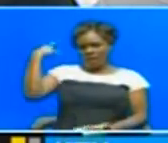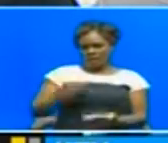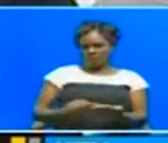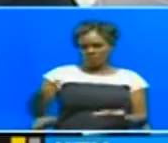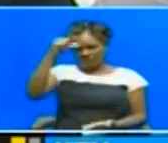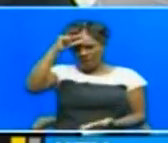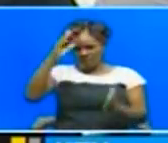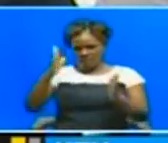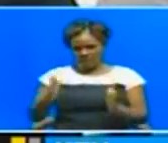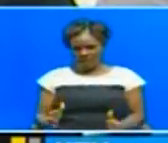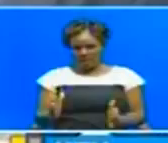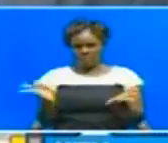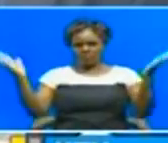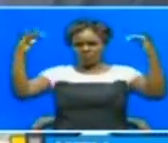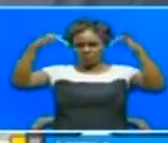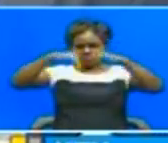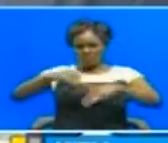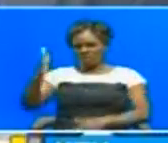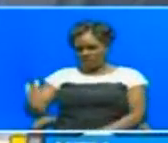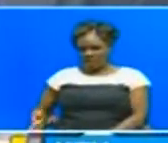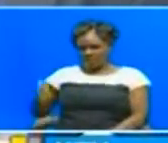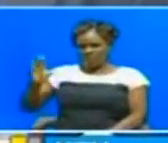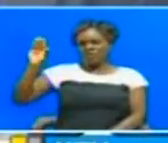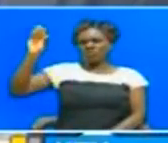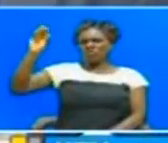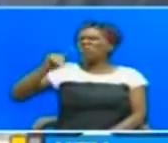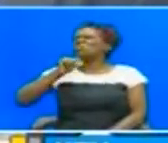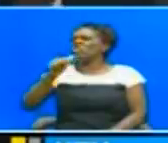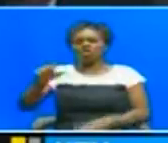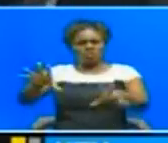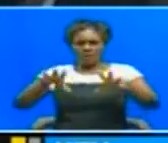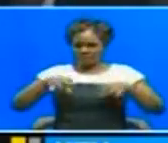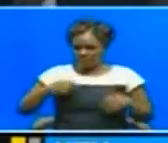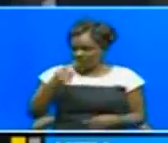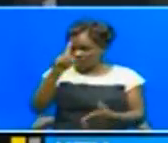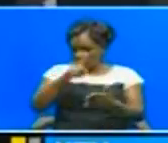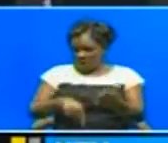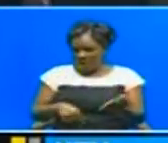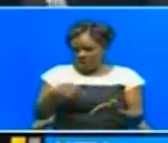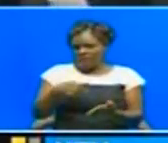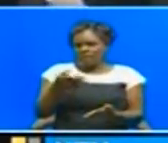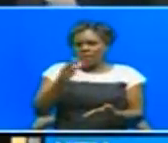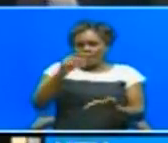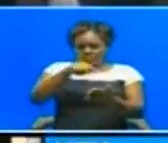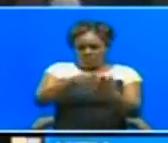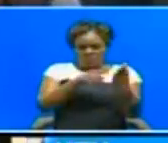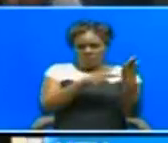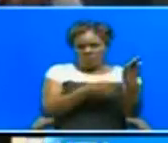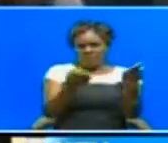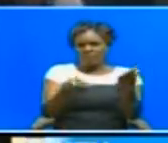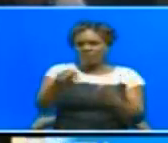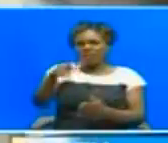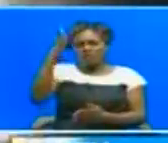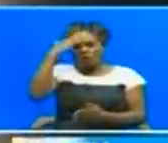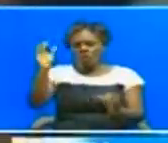governors, while attending a retreat in Naivasha, swore not to accept the equipment, claiming that most of the details of the lease agreement had not been